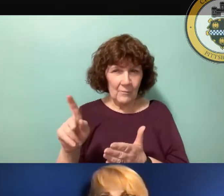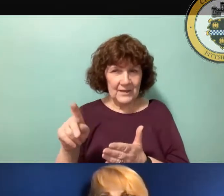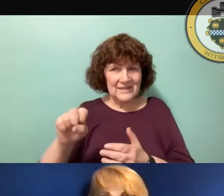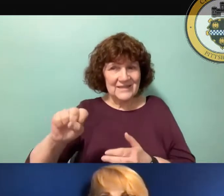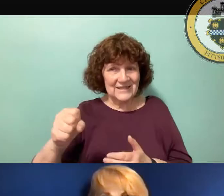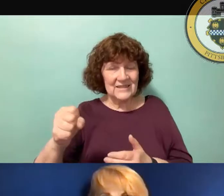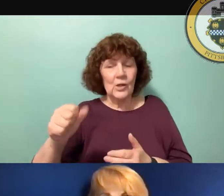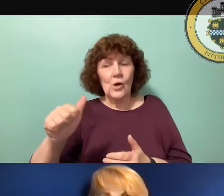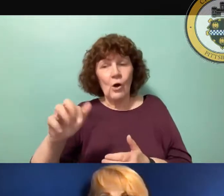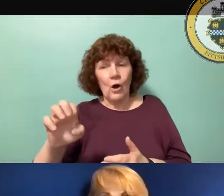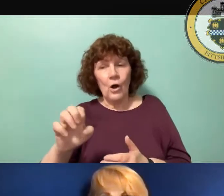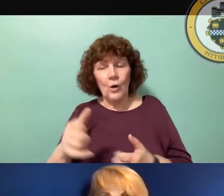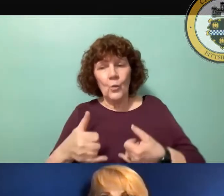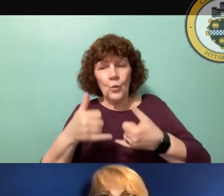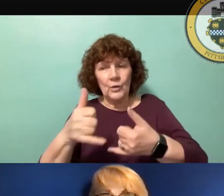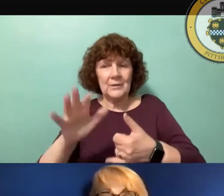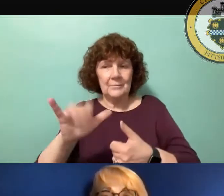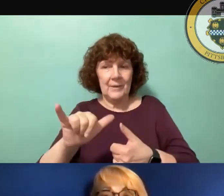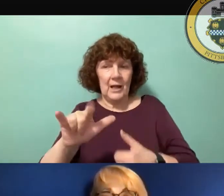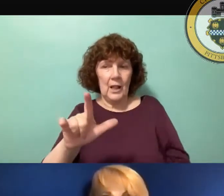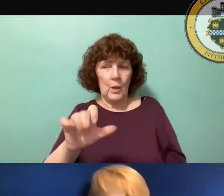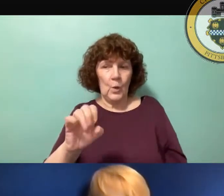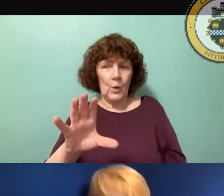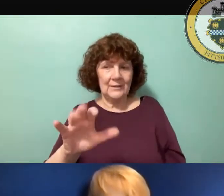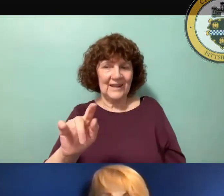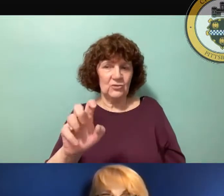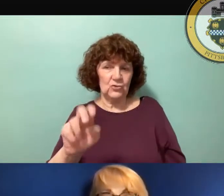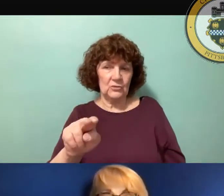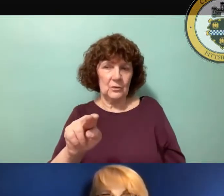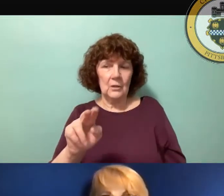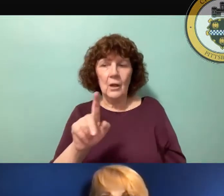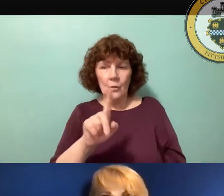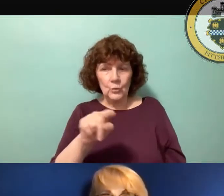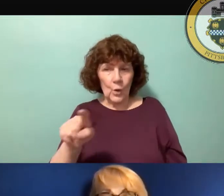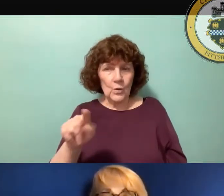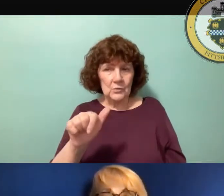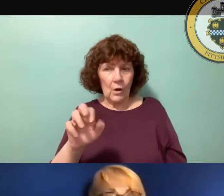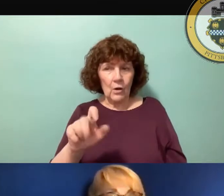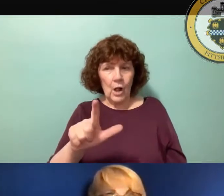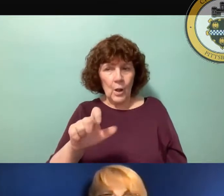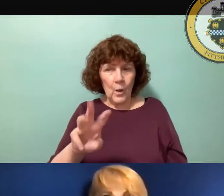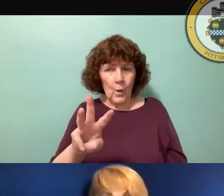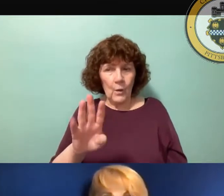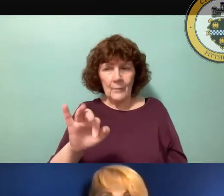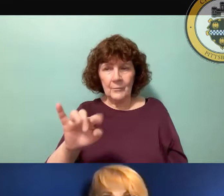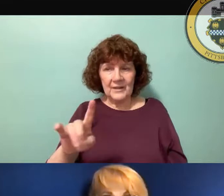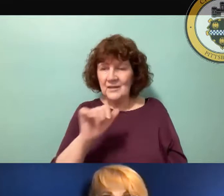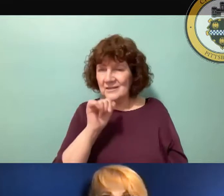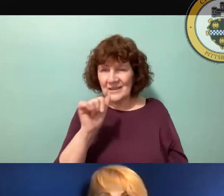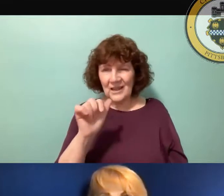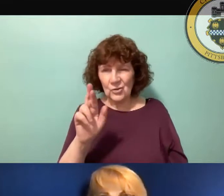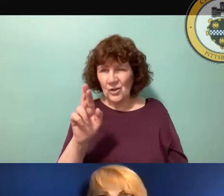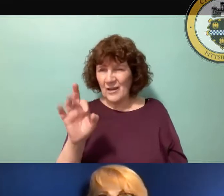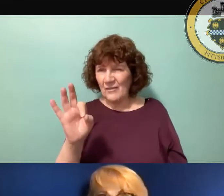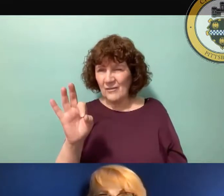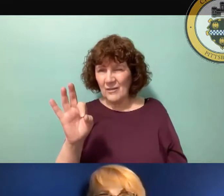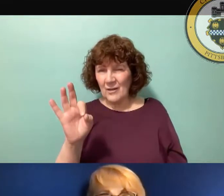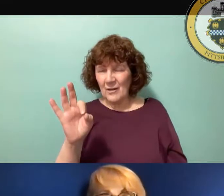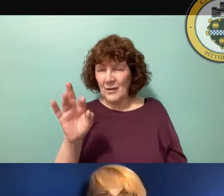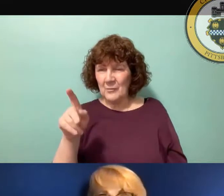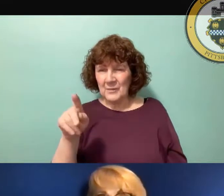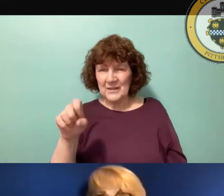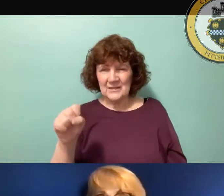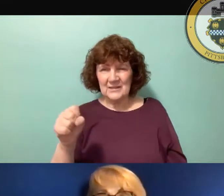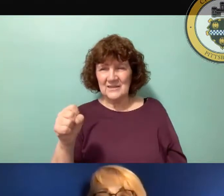certain location. These would be low bids. These would not be RFPs. Those terms often get